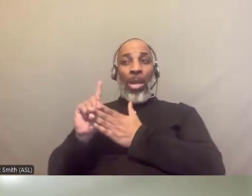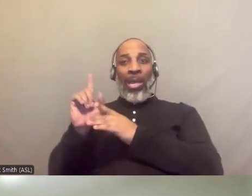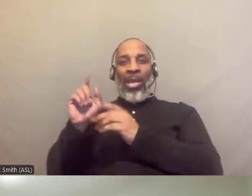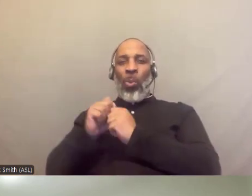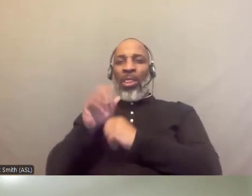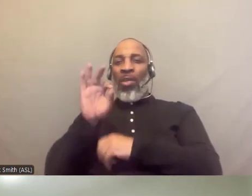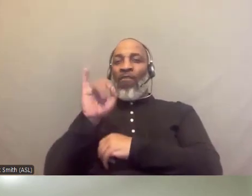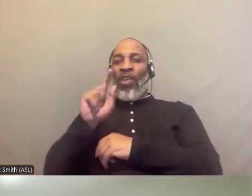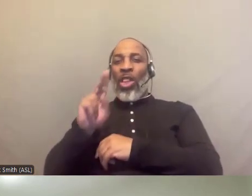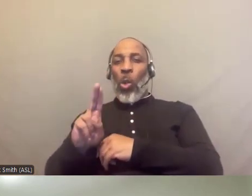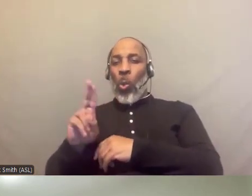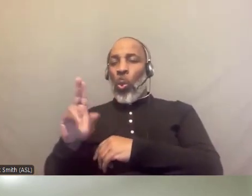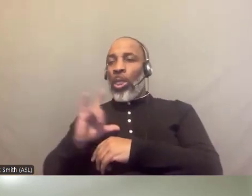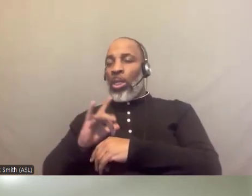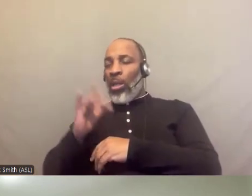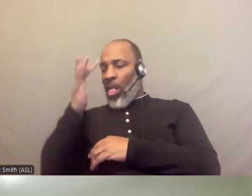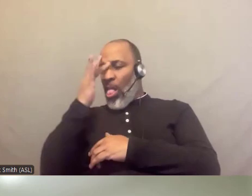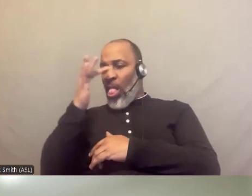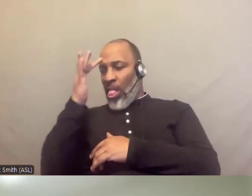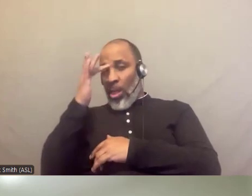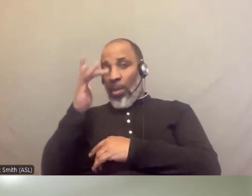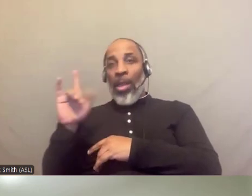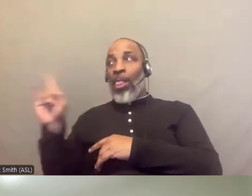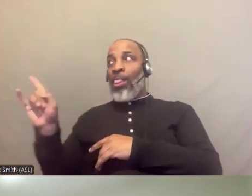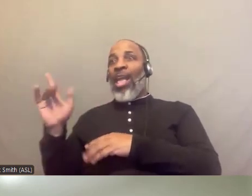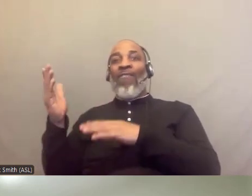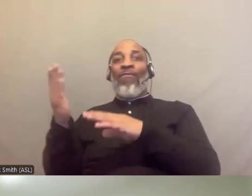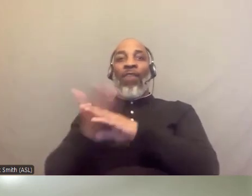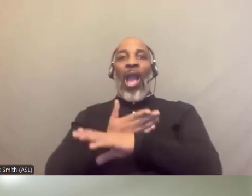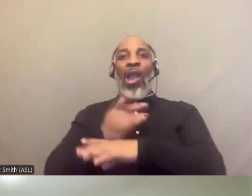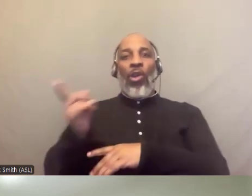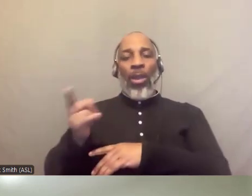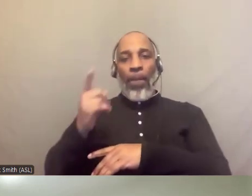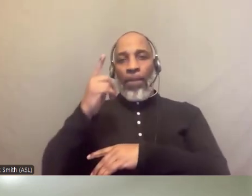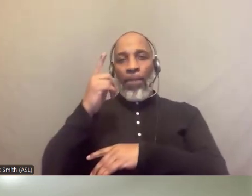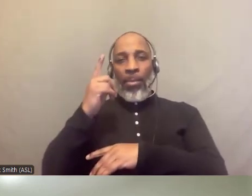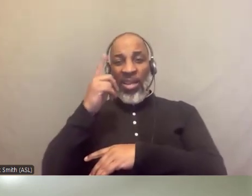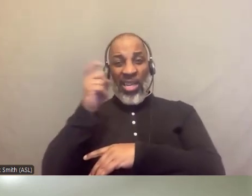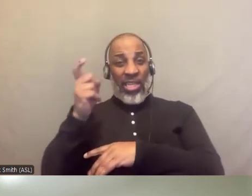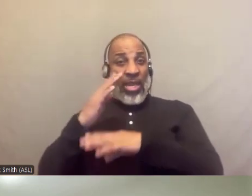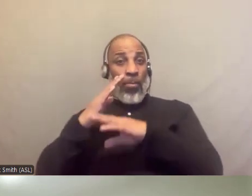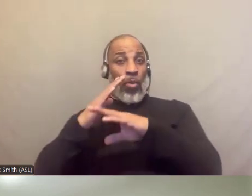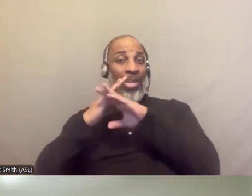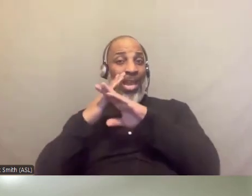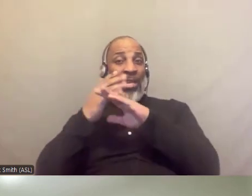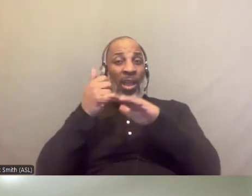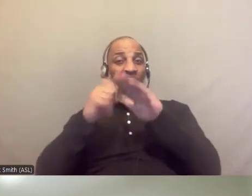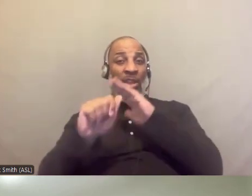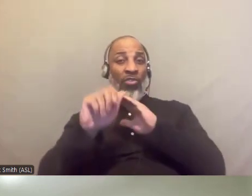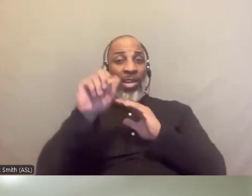flu. His employer fires him. Is Dan protected under the ADA?